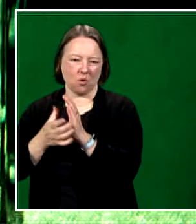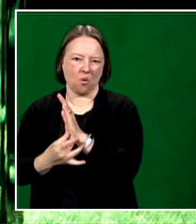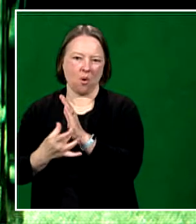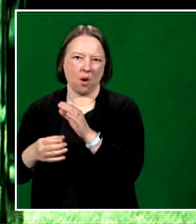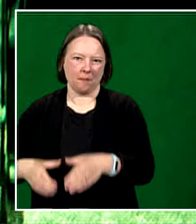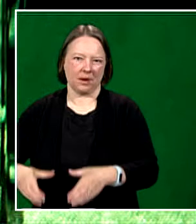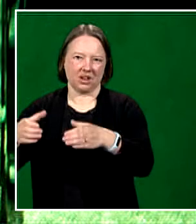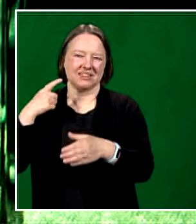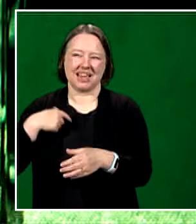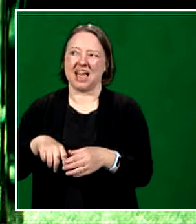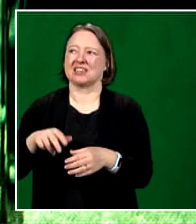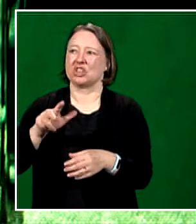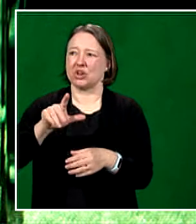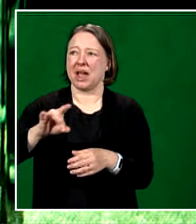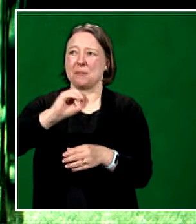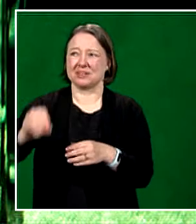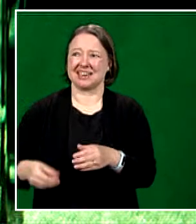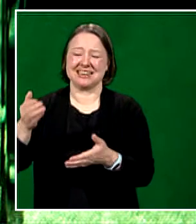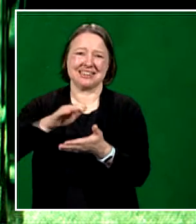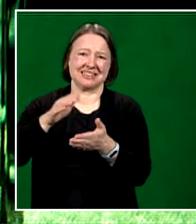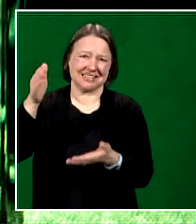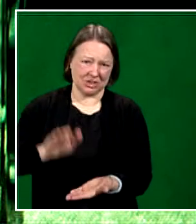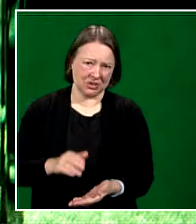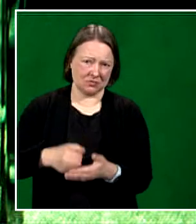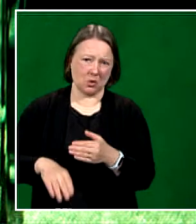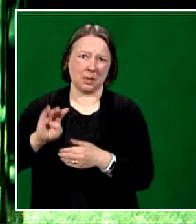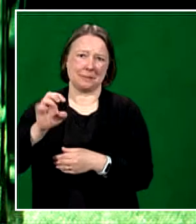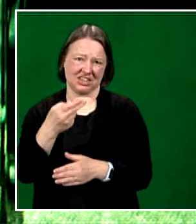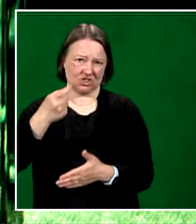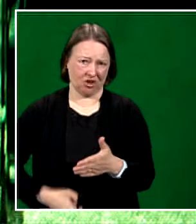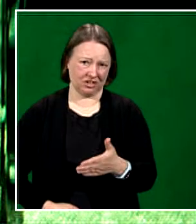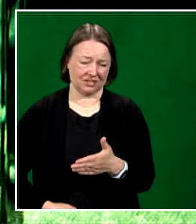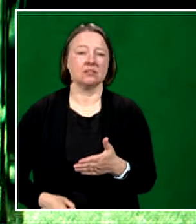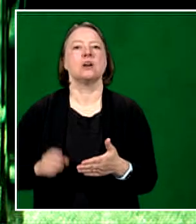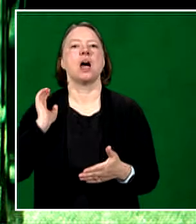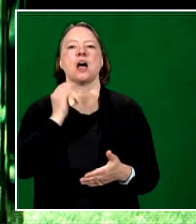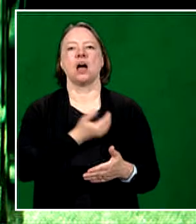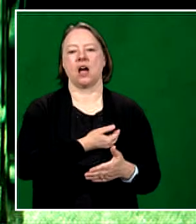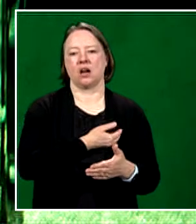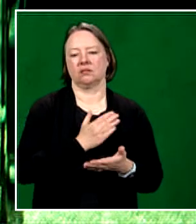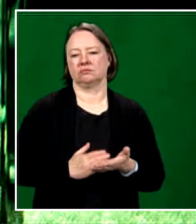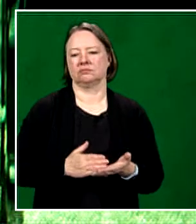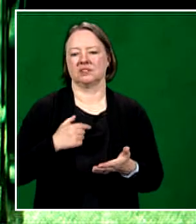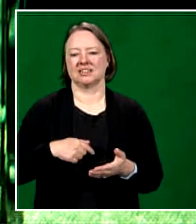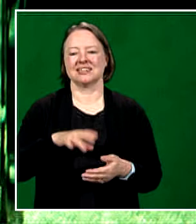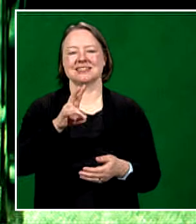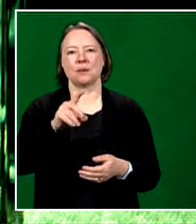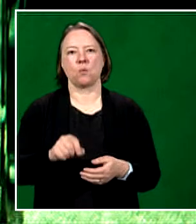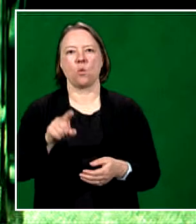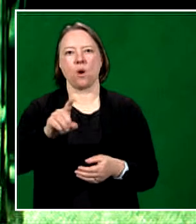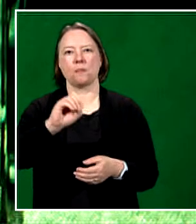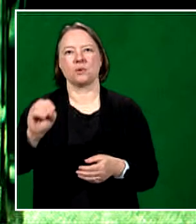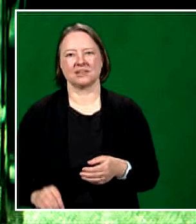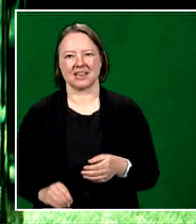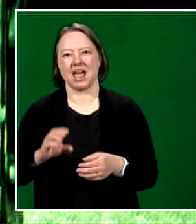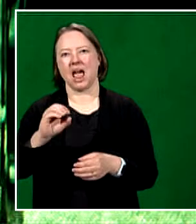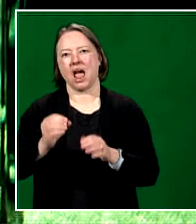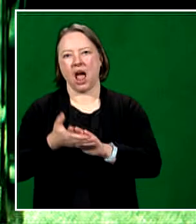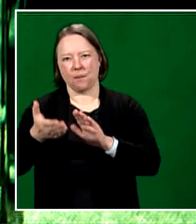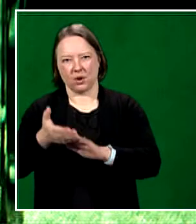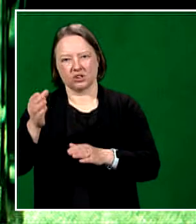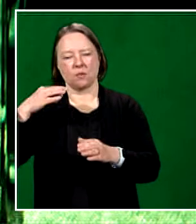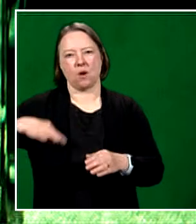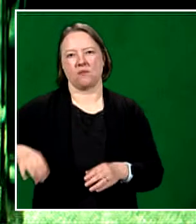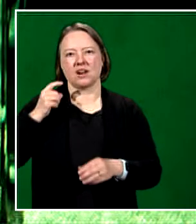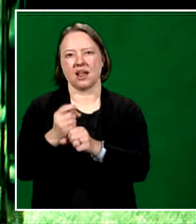38% decrease in their overall bleaching expense. On our end, this results in a 7.17% operational profit on an